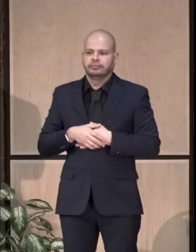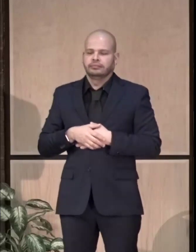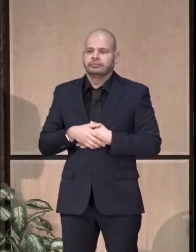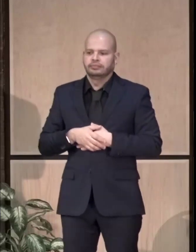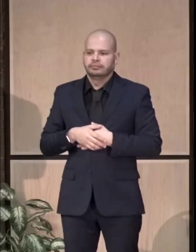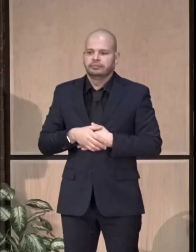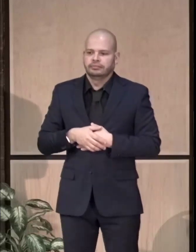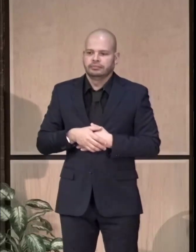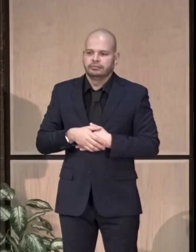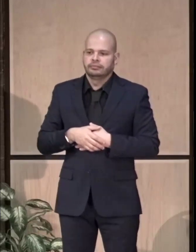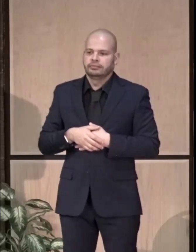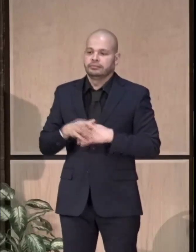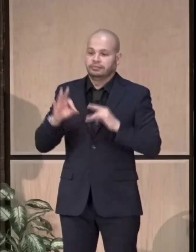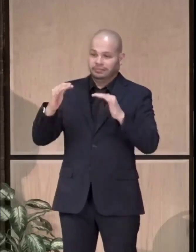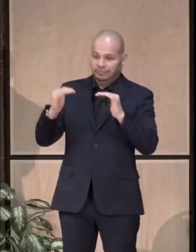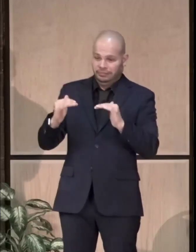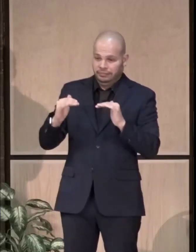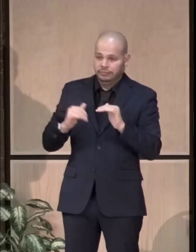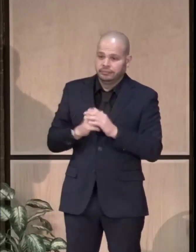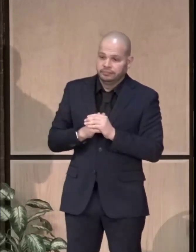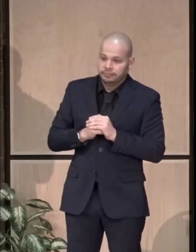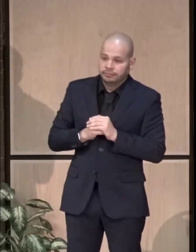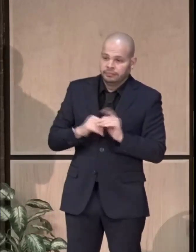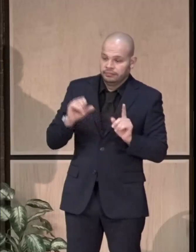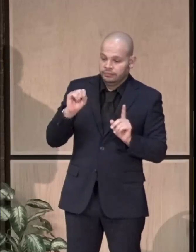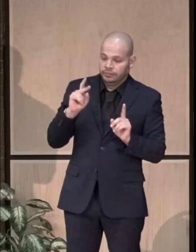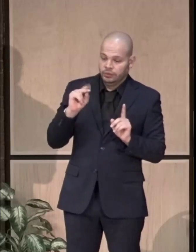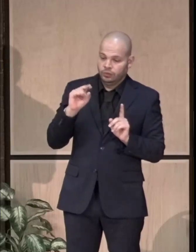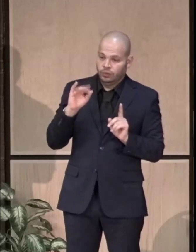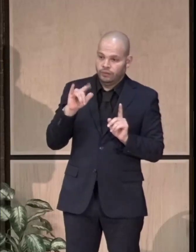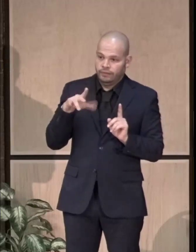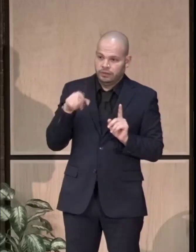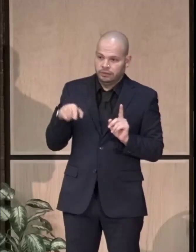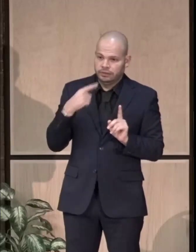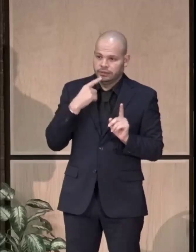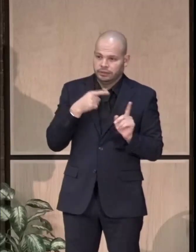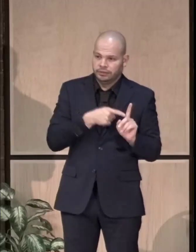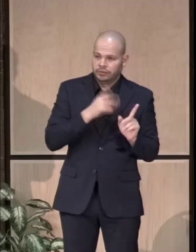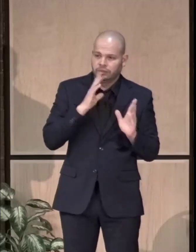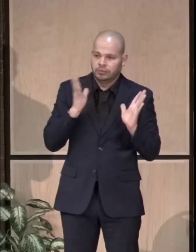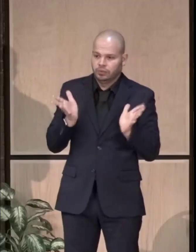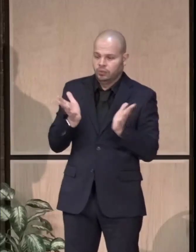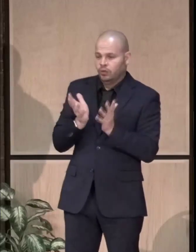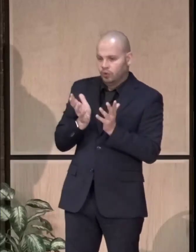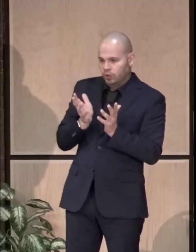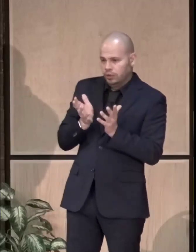you that he was going to talk to Ryan Card and ask if they got the guns because he didn't know.